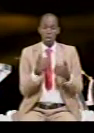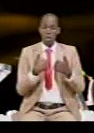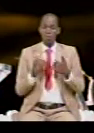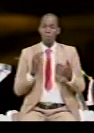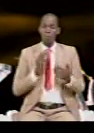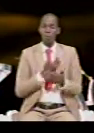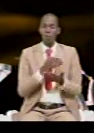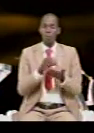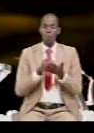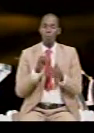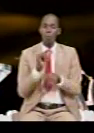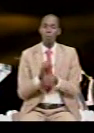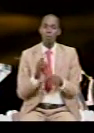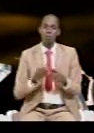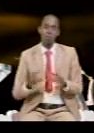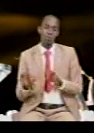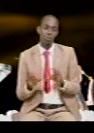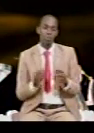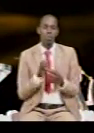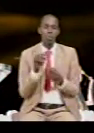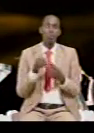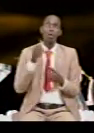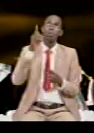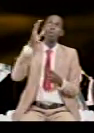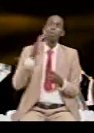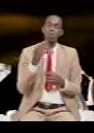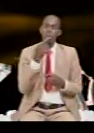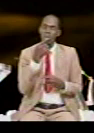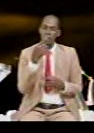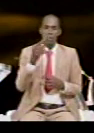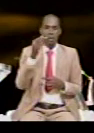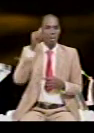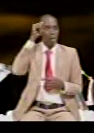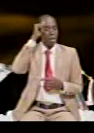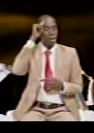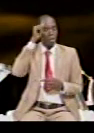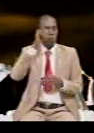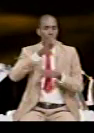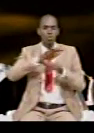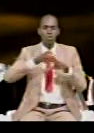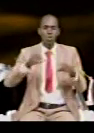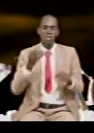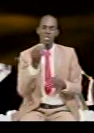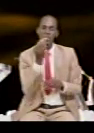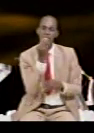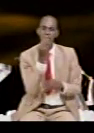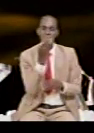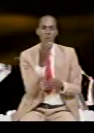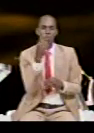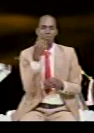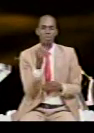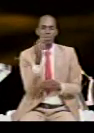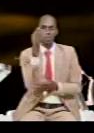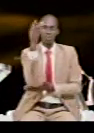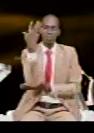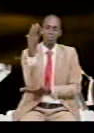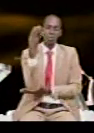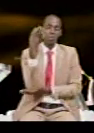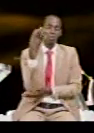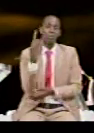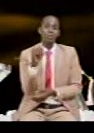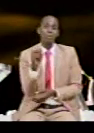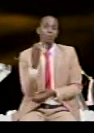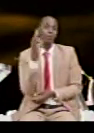play. When God told Adam, don't eat of the tree of the fruit of this